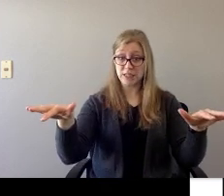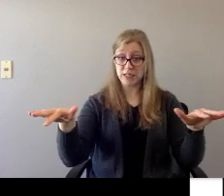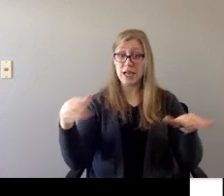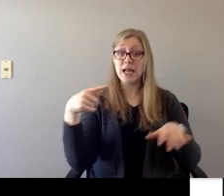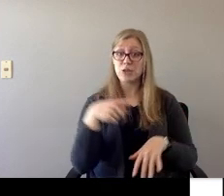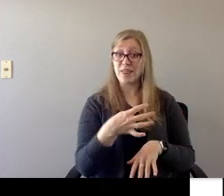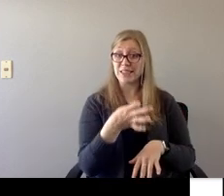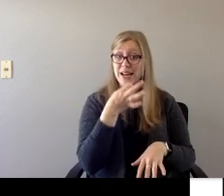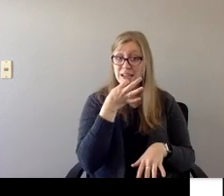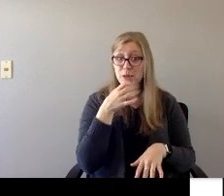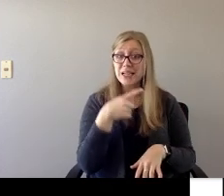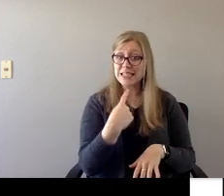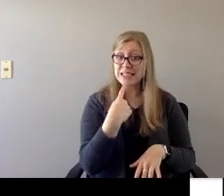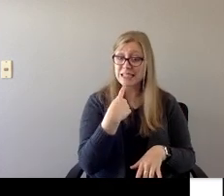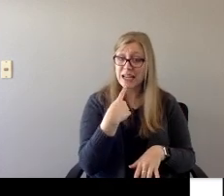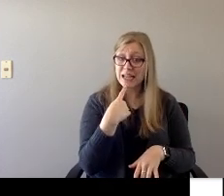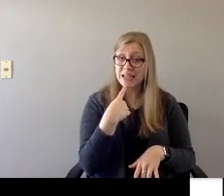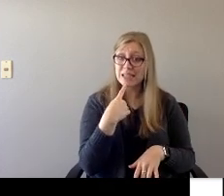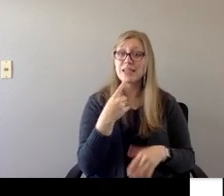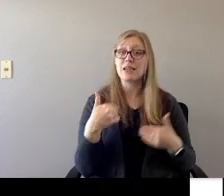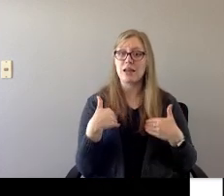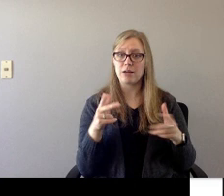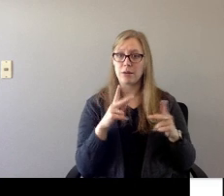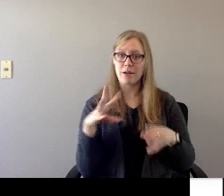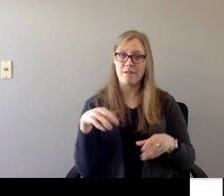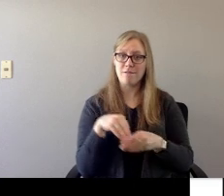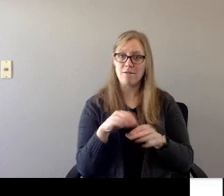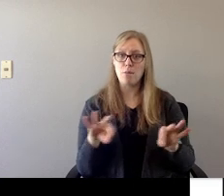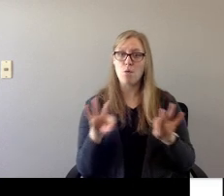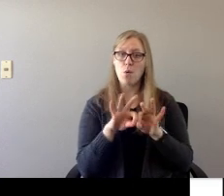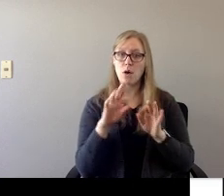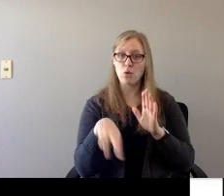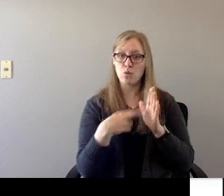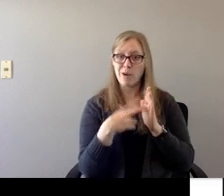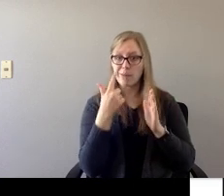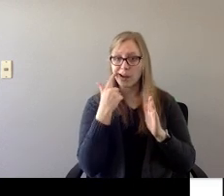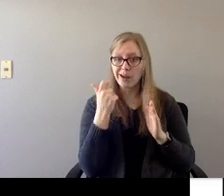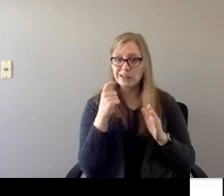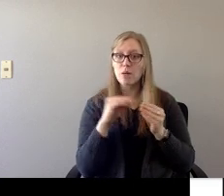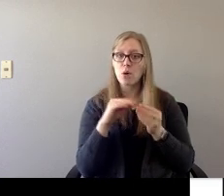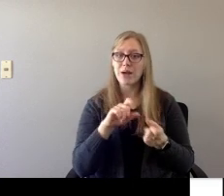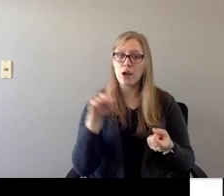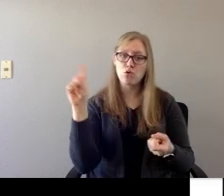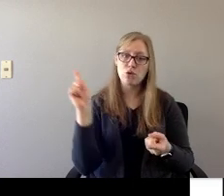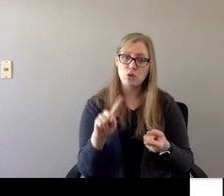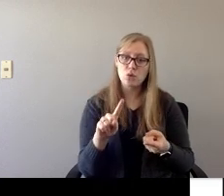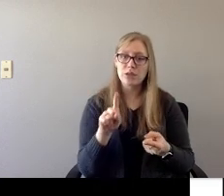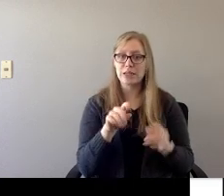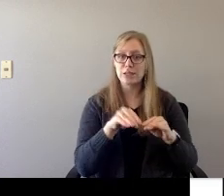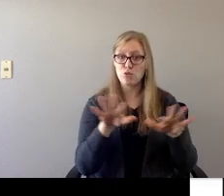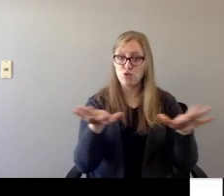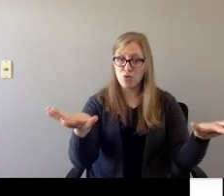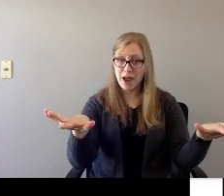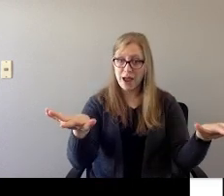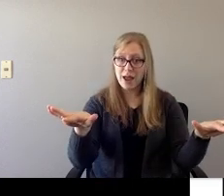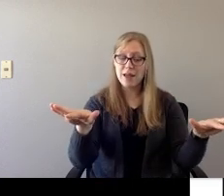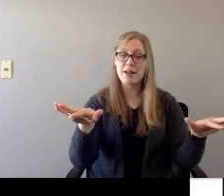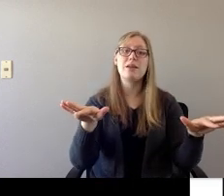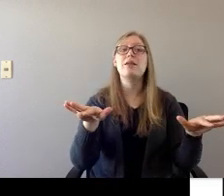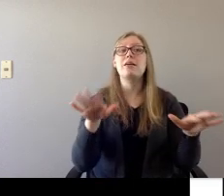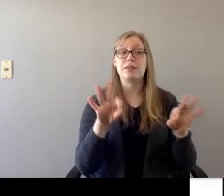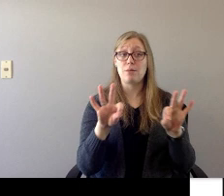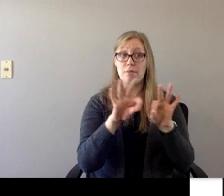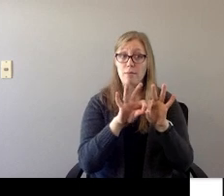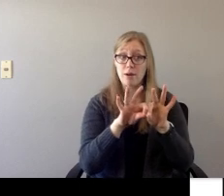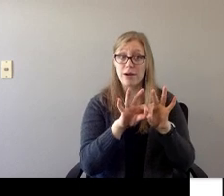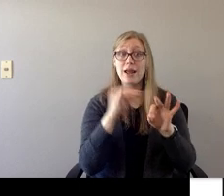because the more we can slow the spread of this virus, the more lives we will save. It is clear if this virus spreads quickly, it will likely overwhelm our healthcare